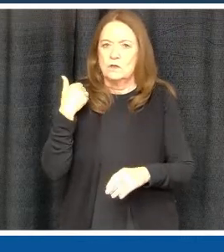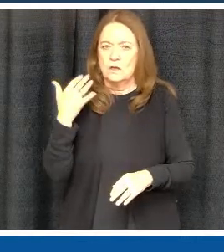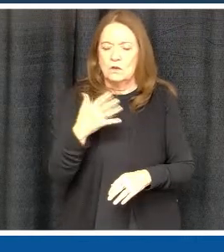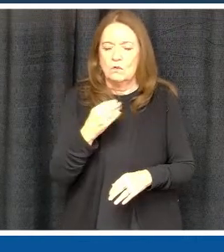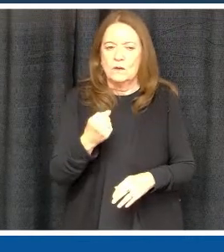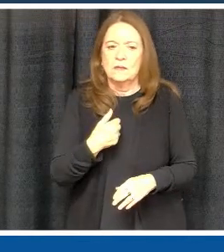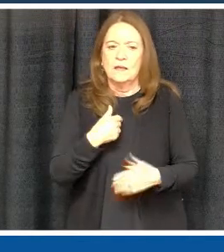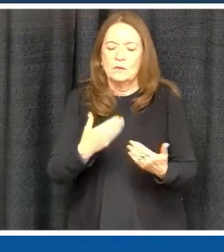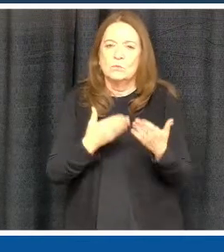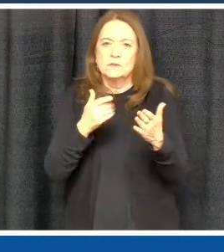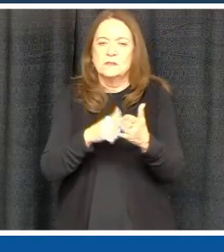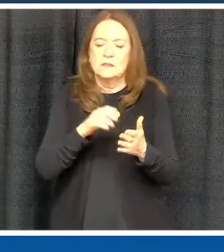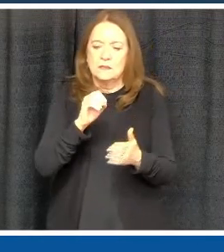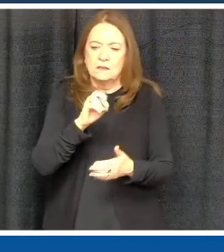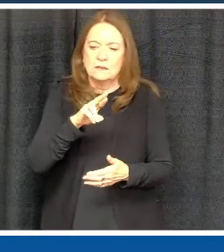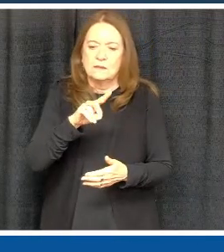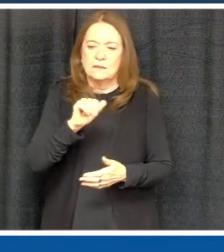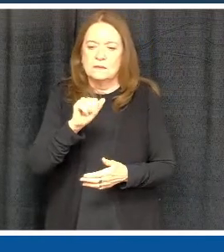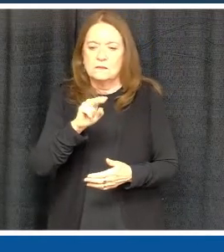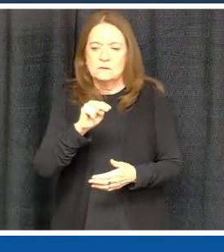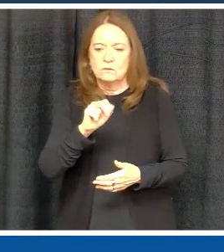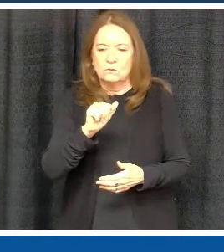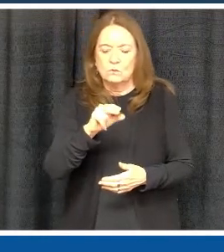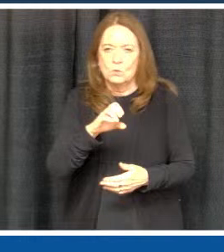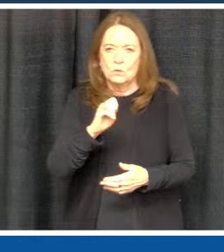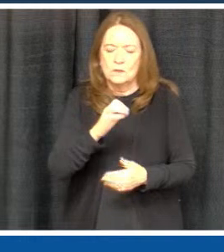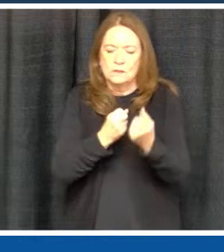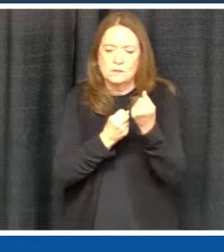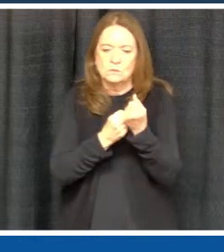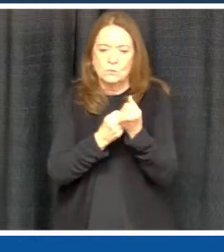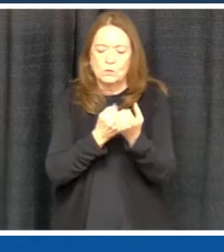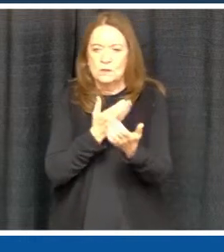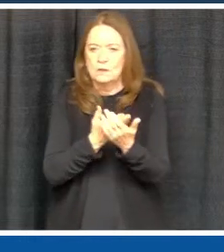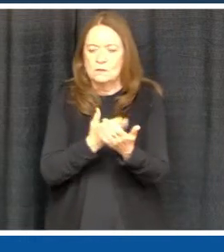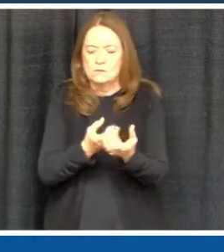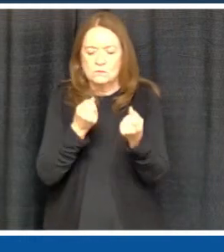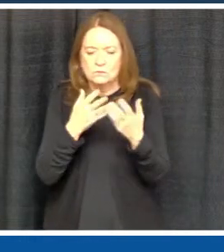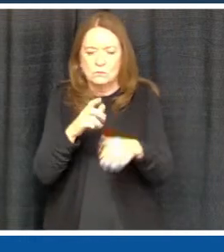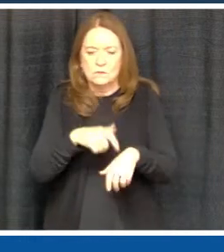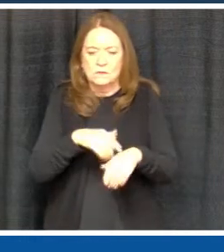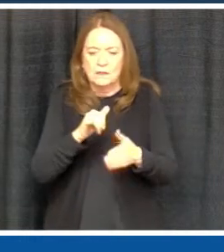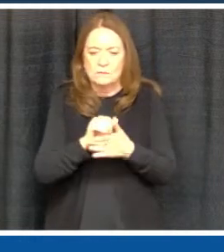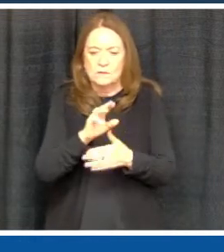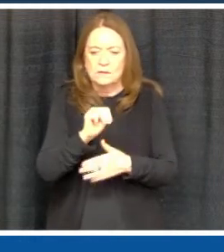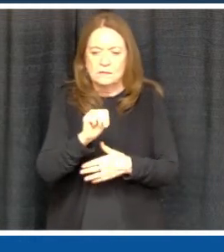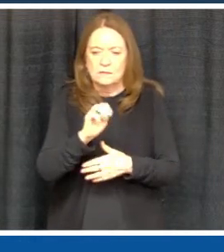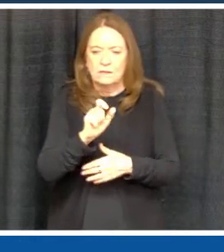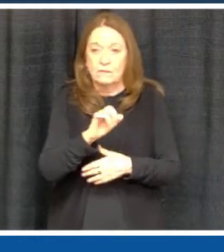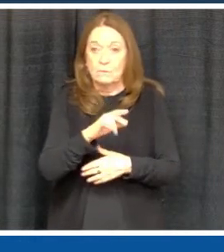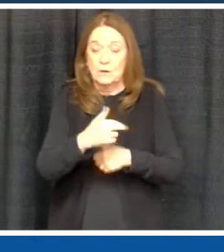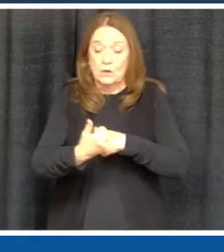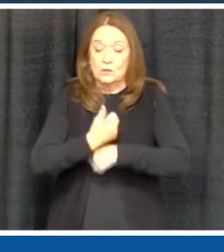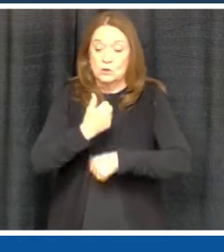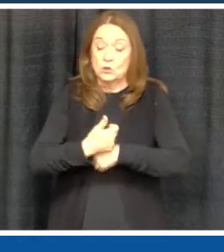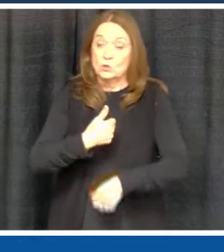have presented this ordinance and this supporting documentation so many times that the mayor has accused me of